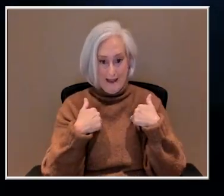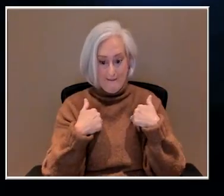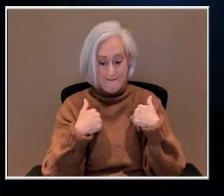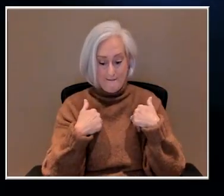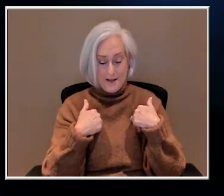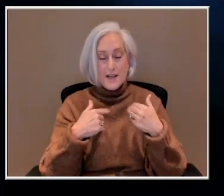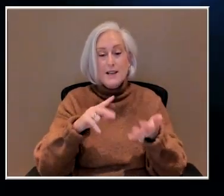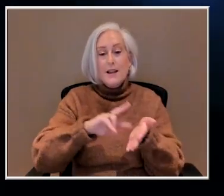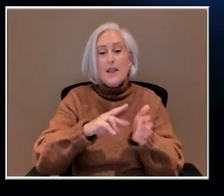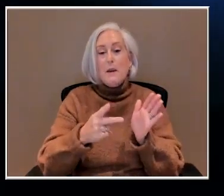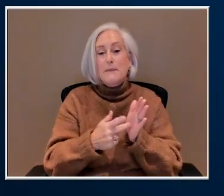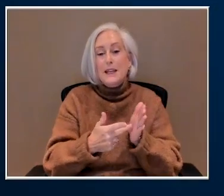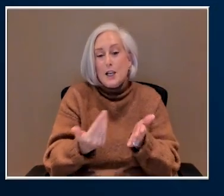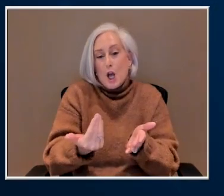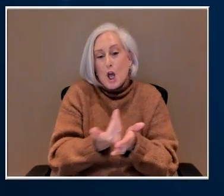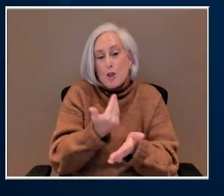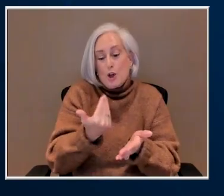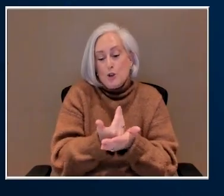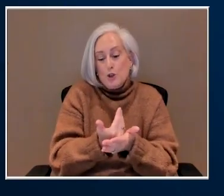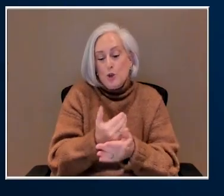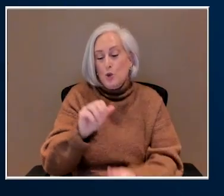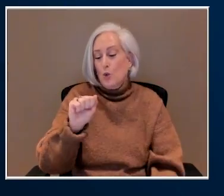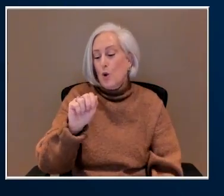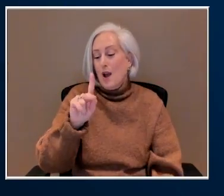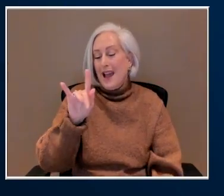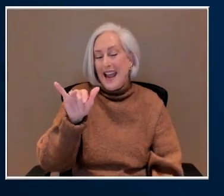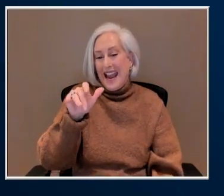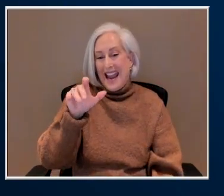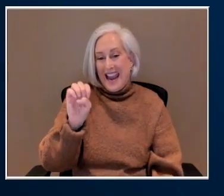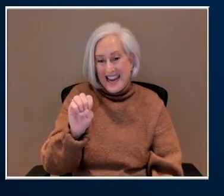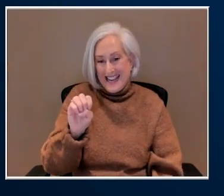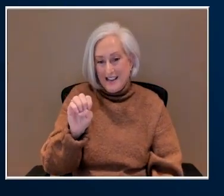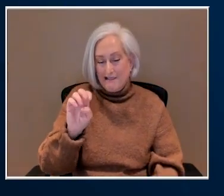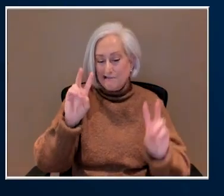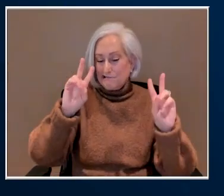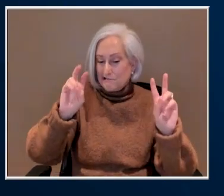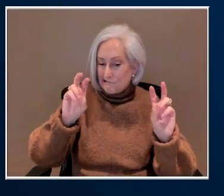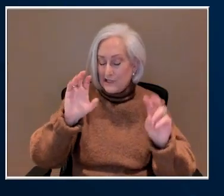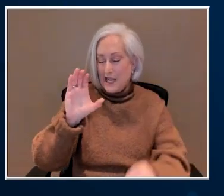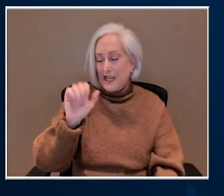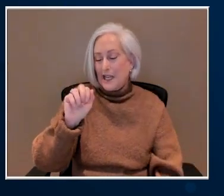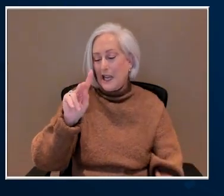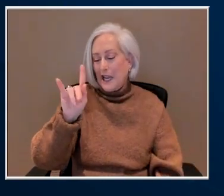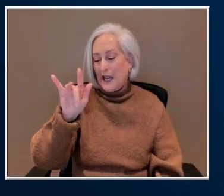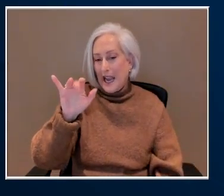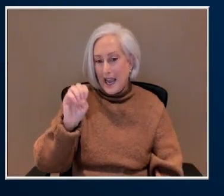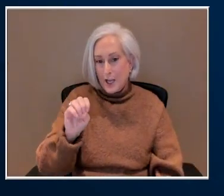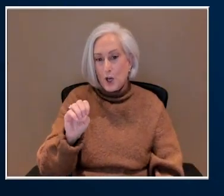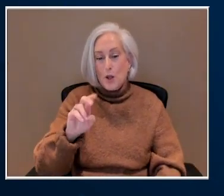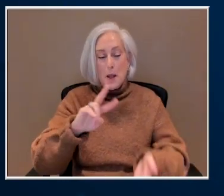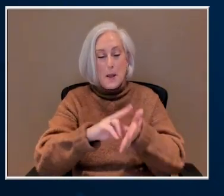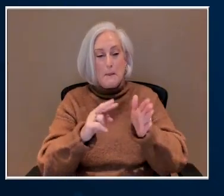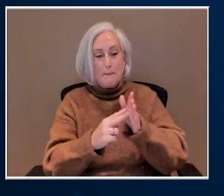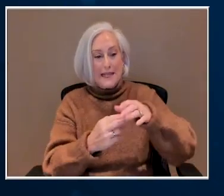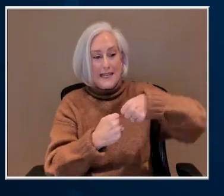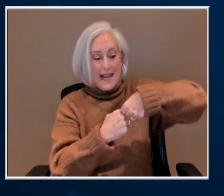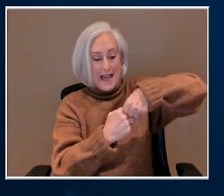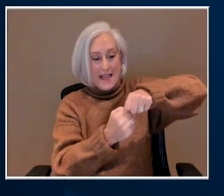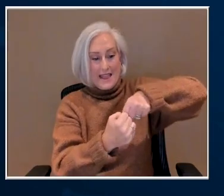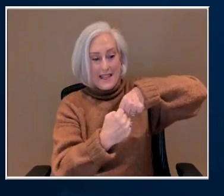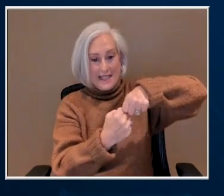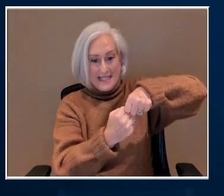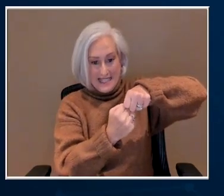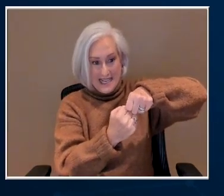it the cankle because it's now the new knee, and put it at the level of where the other knee, the contralateral knee, will